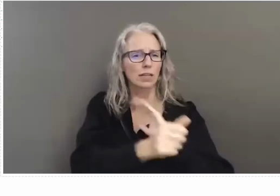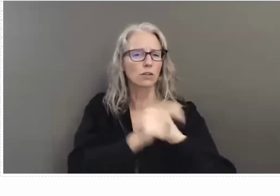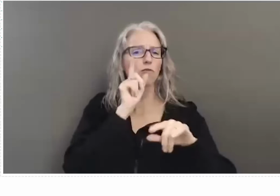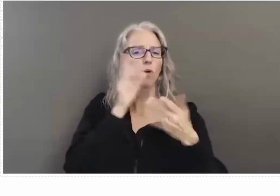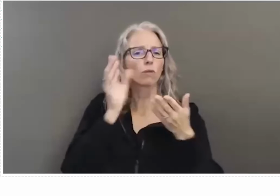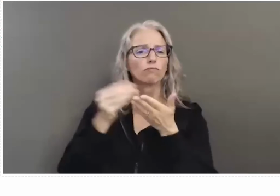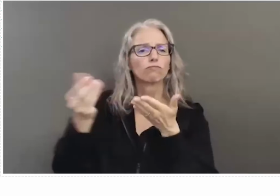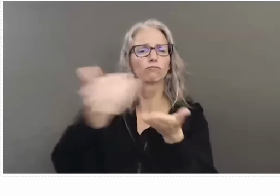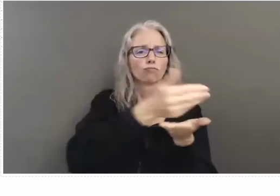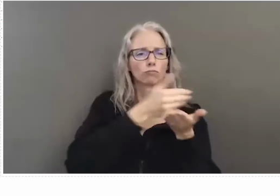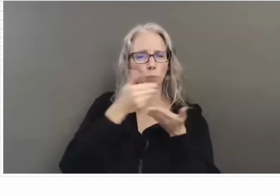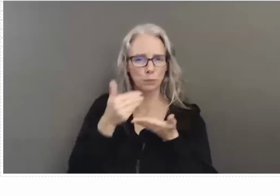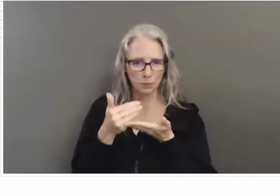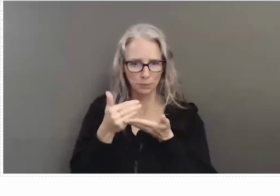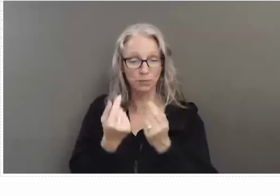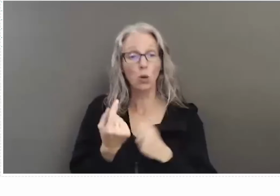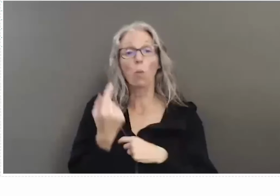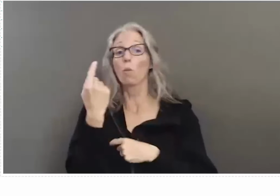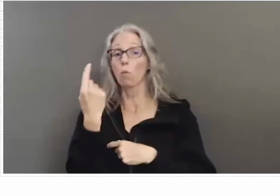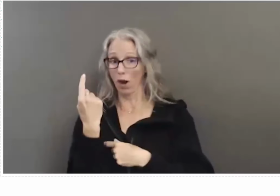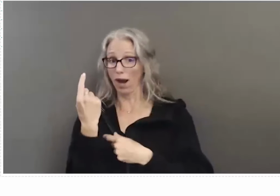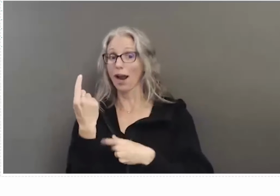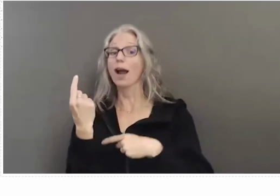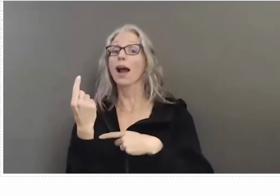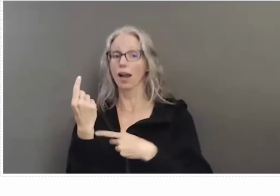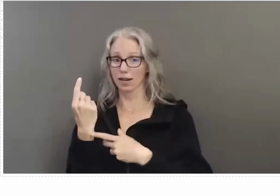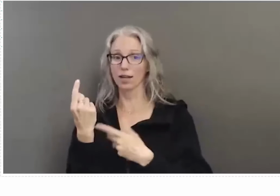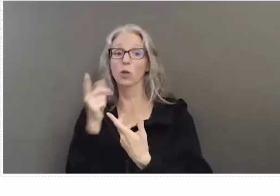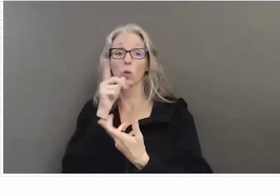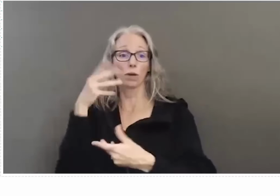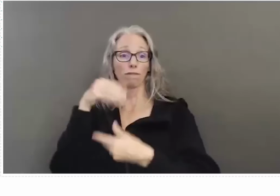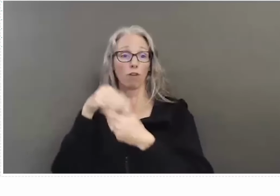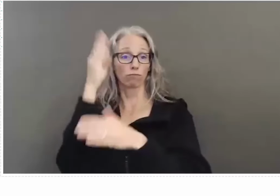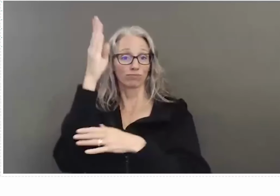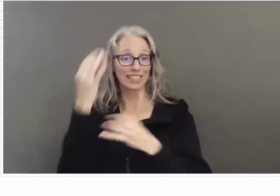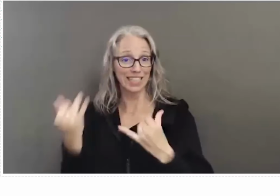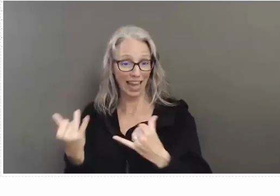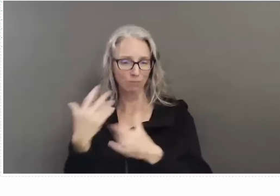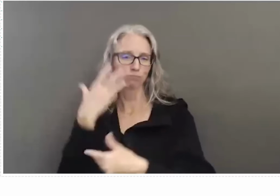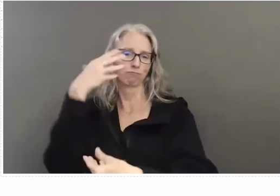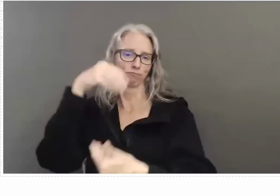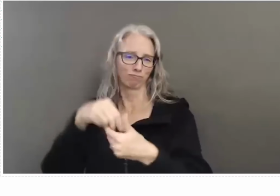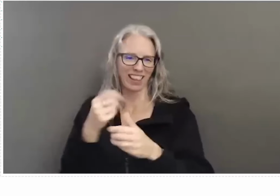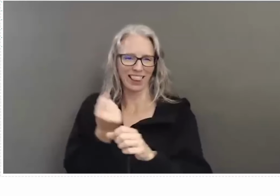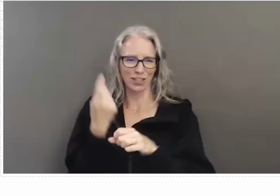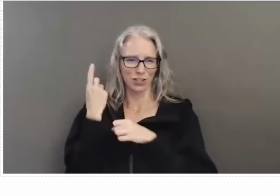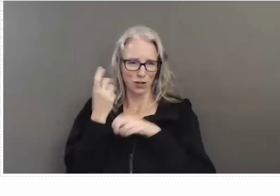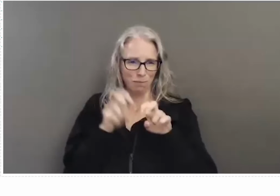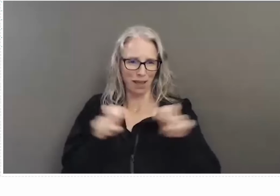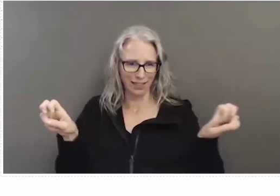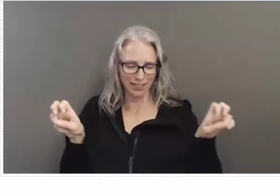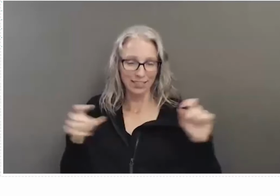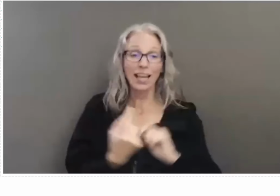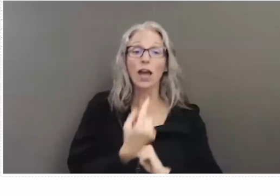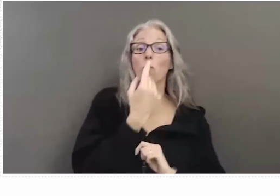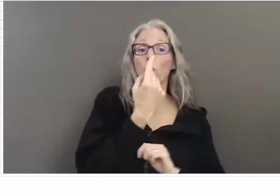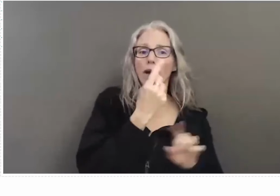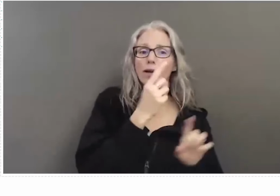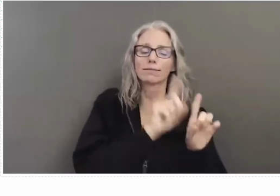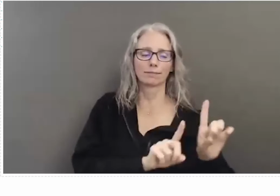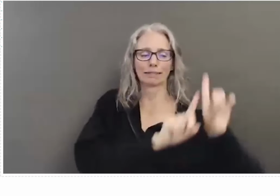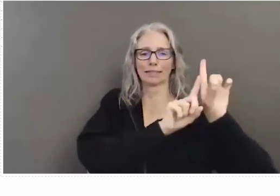participated in ArtsFest BC last year, and another of our panelists is an ArtsFest mentor. Only the presenters